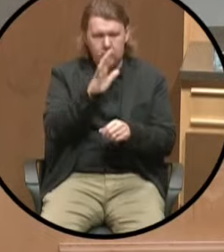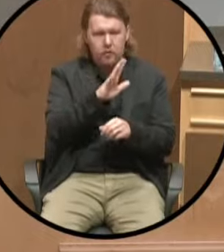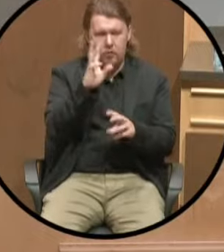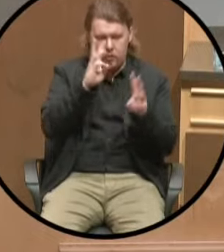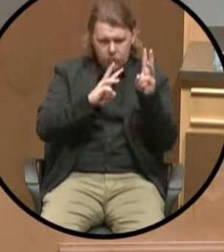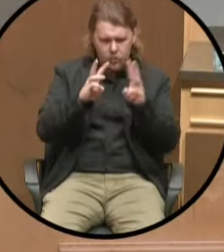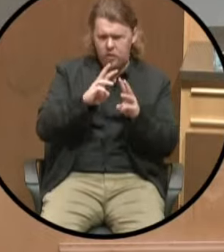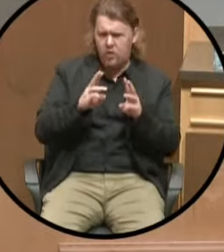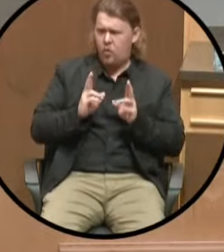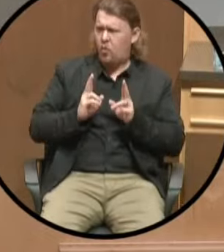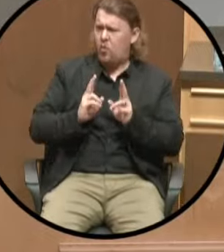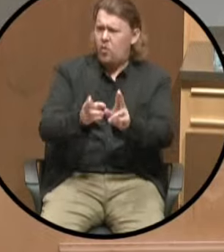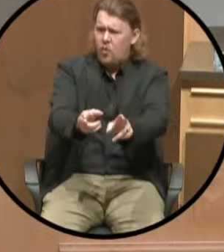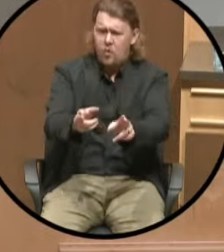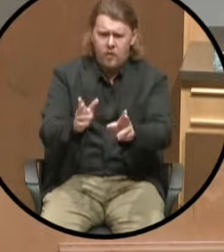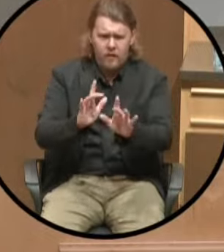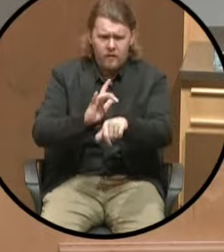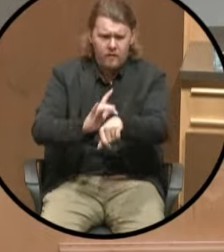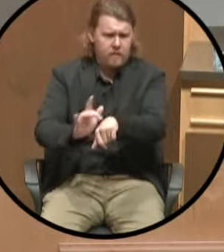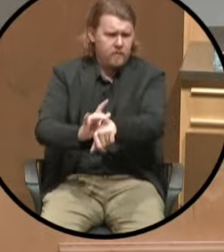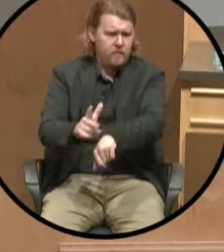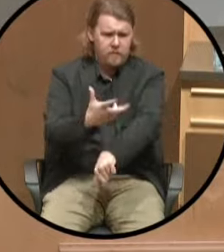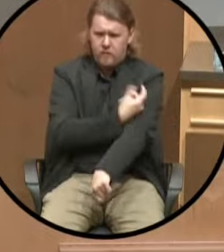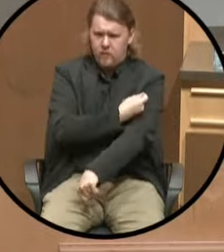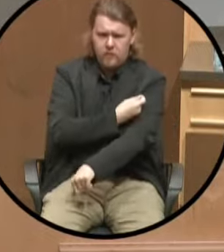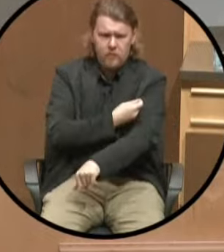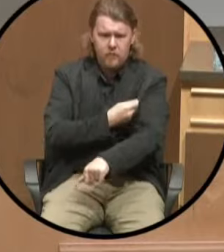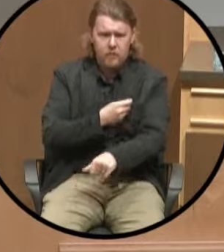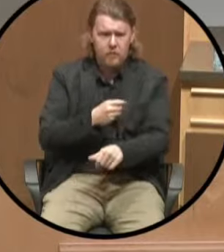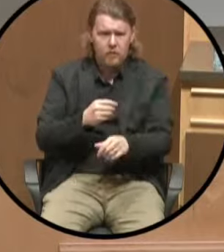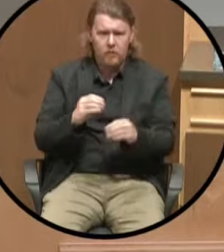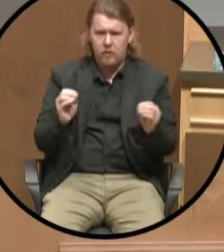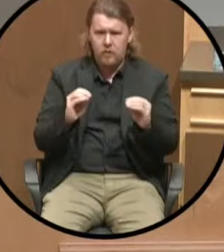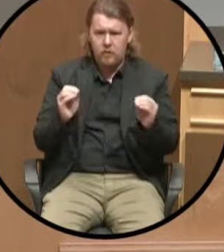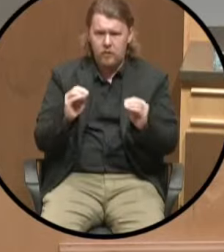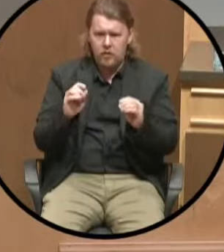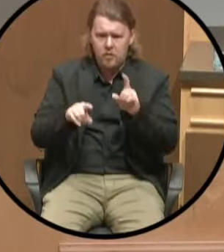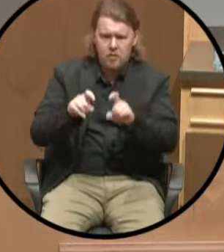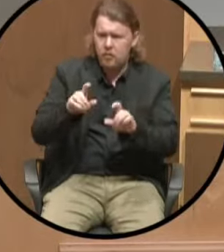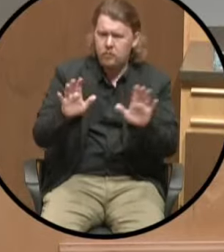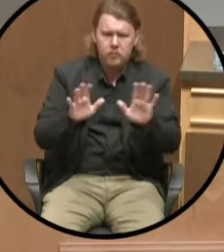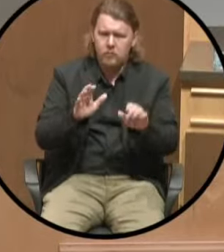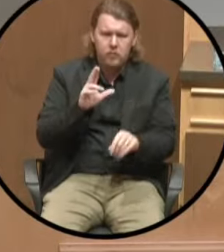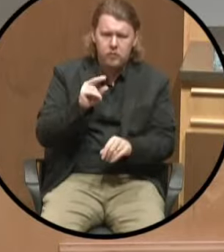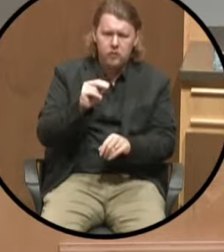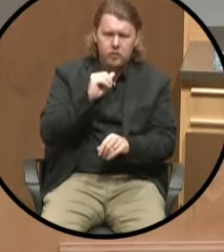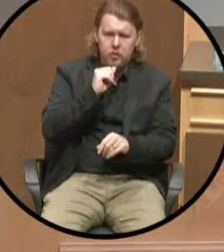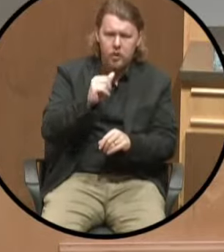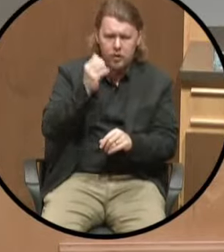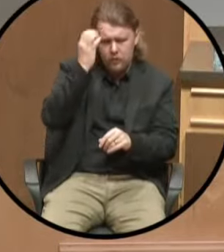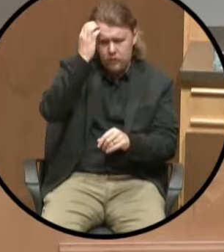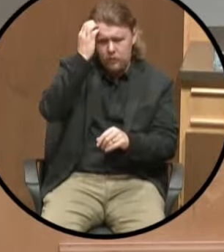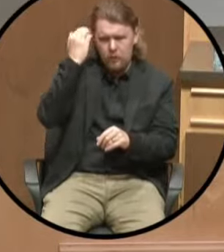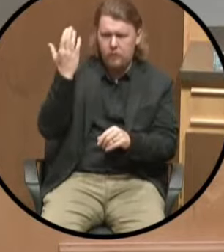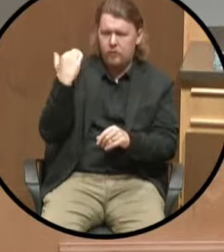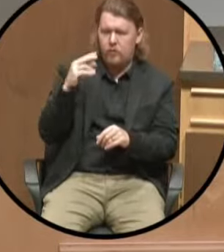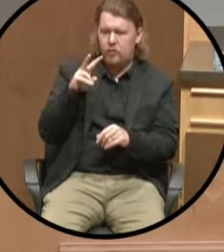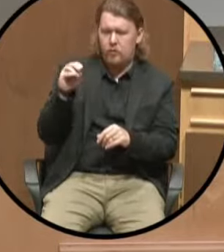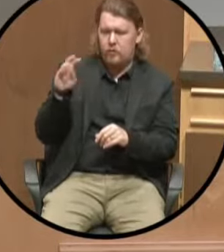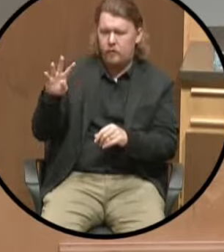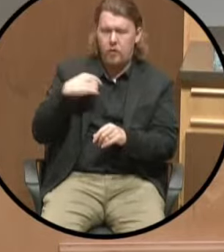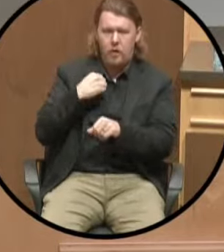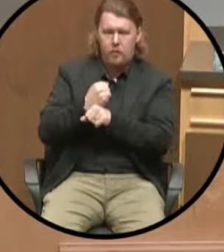is rushed, quickly done, without hesitation, but it's really not. In 2004, when I worked at